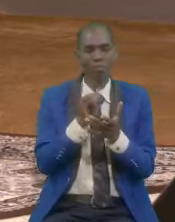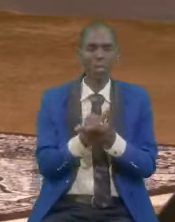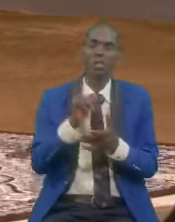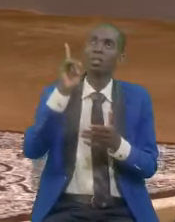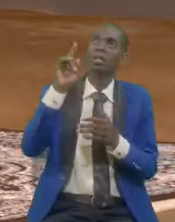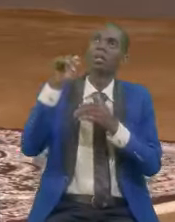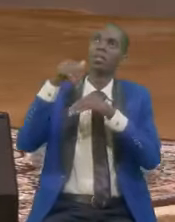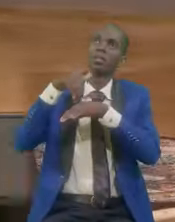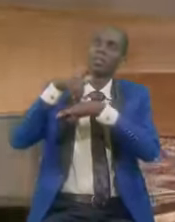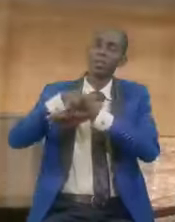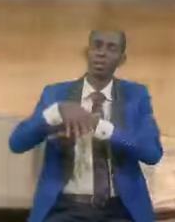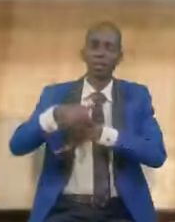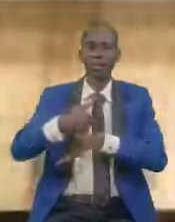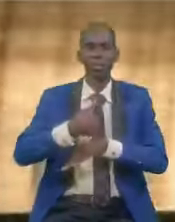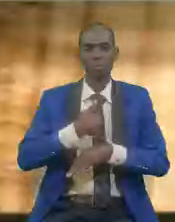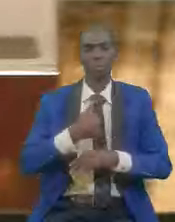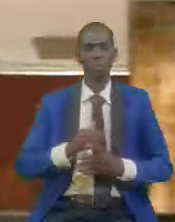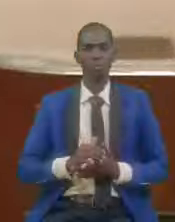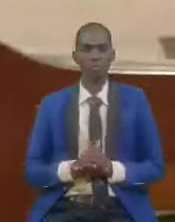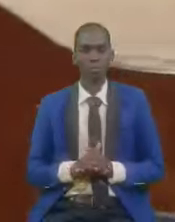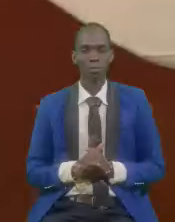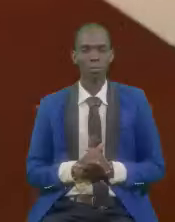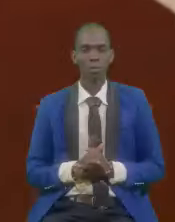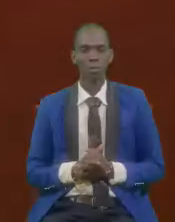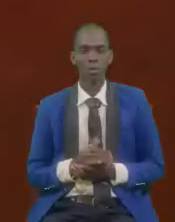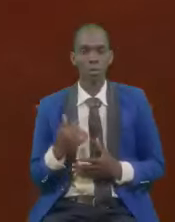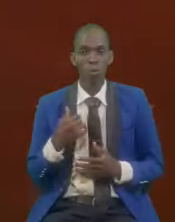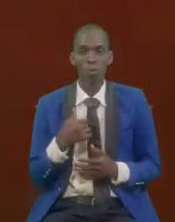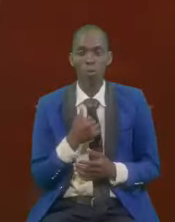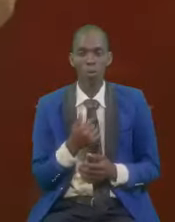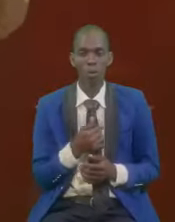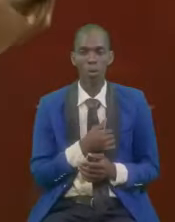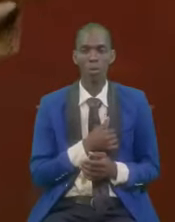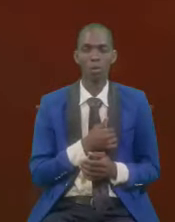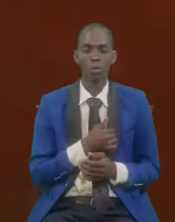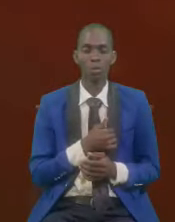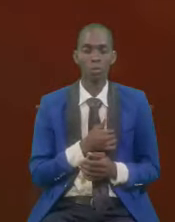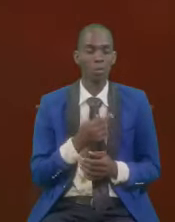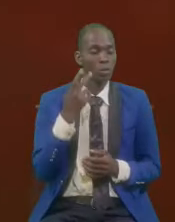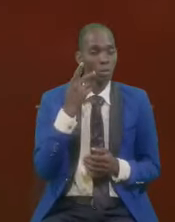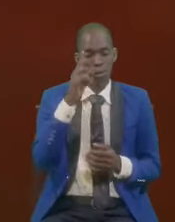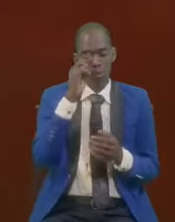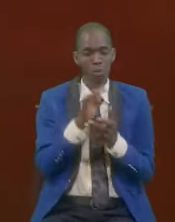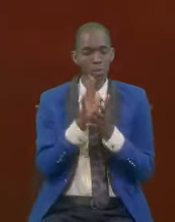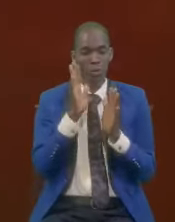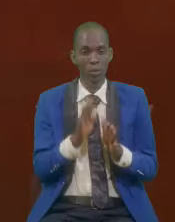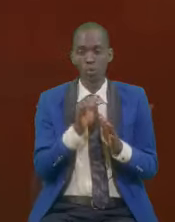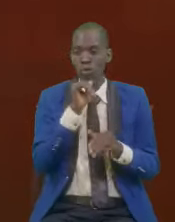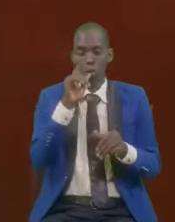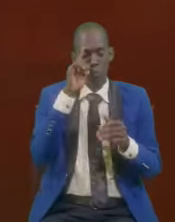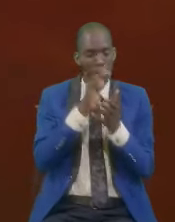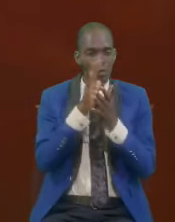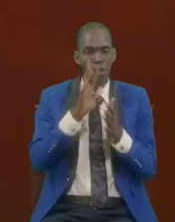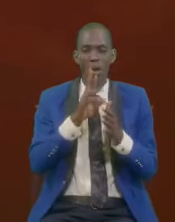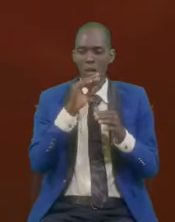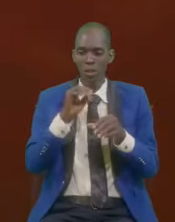hast sent me. When believers are in conflict, the world